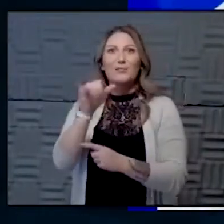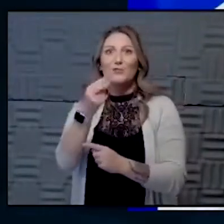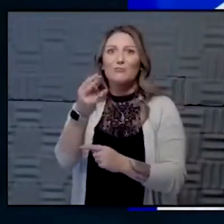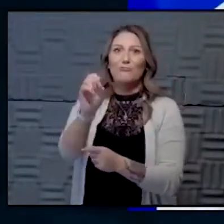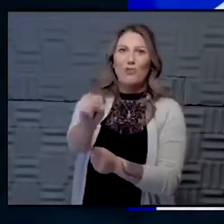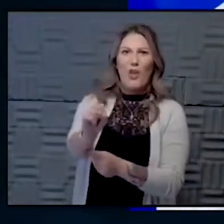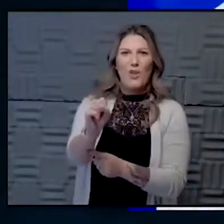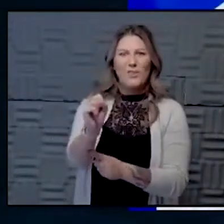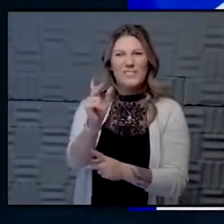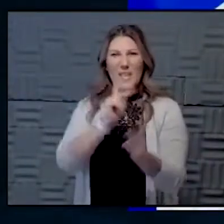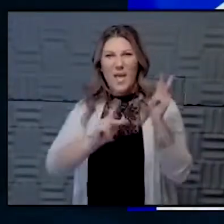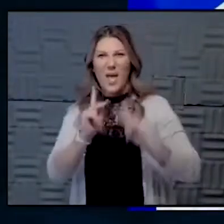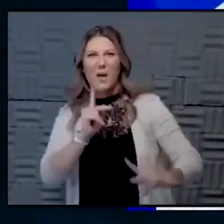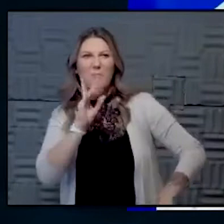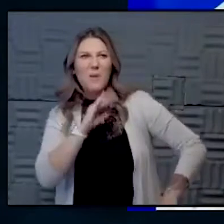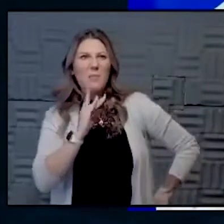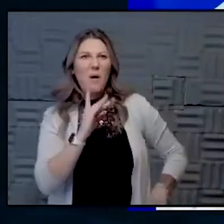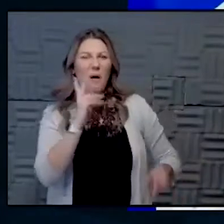glasses on?